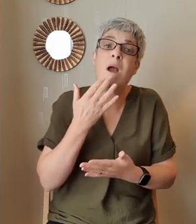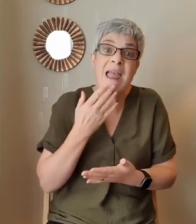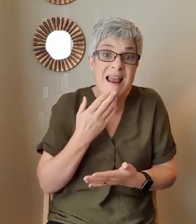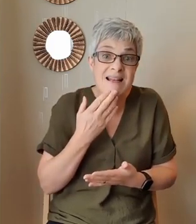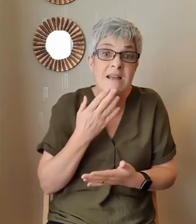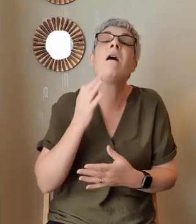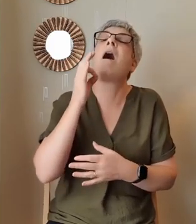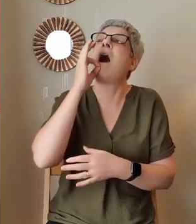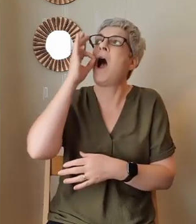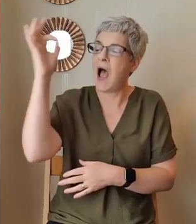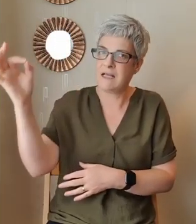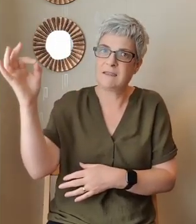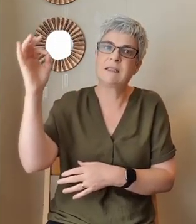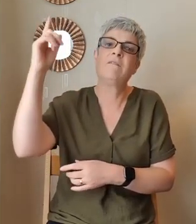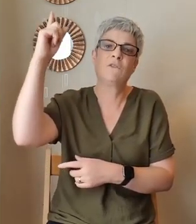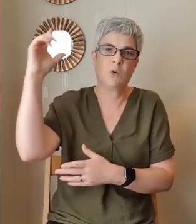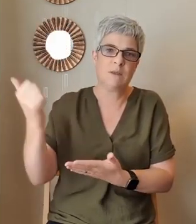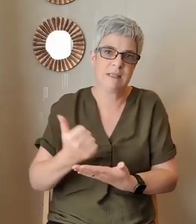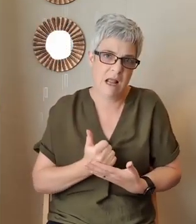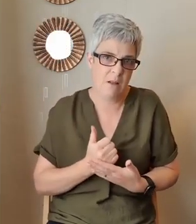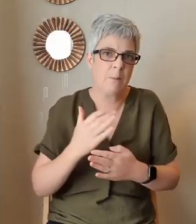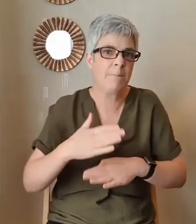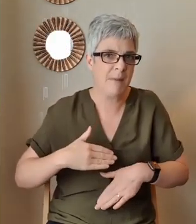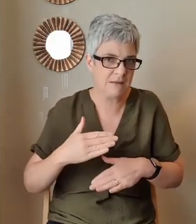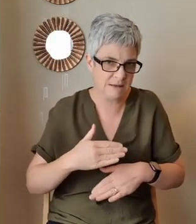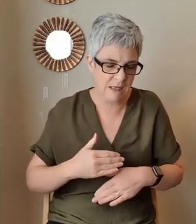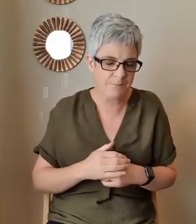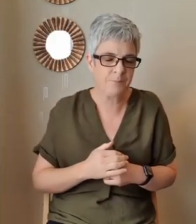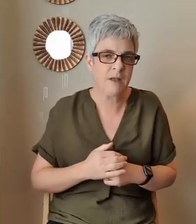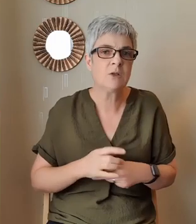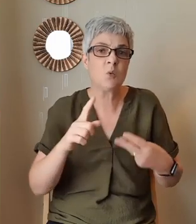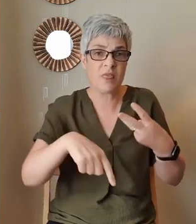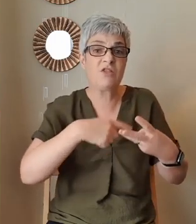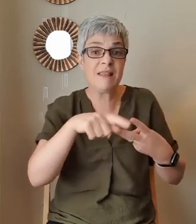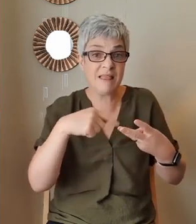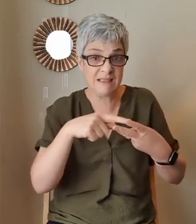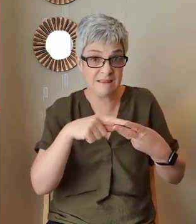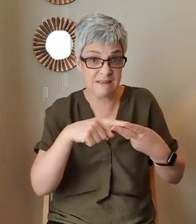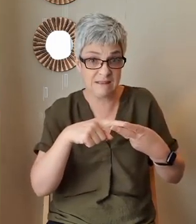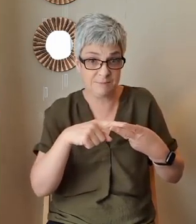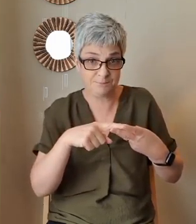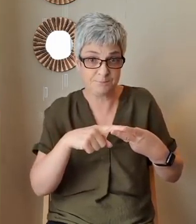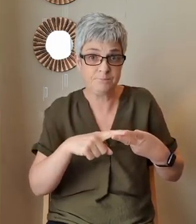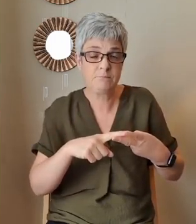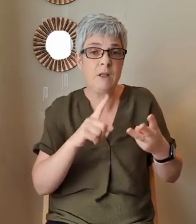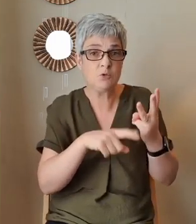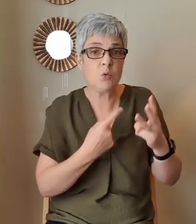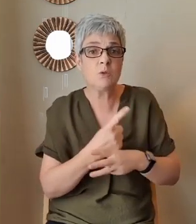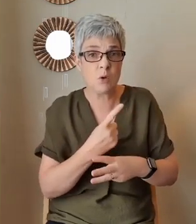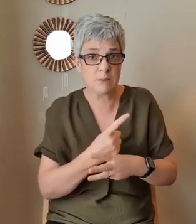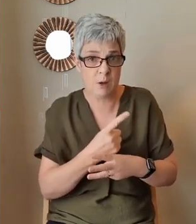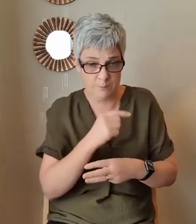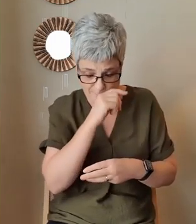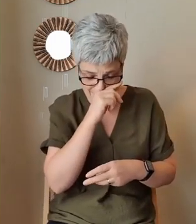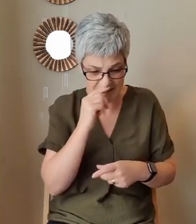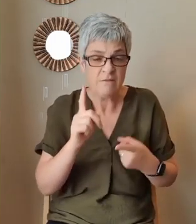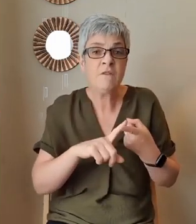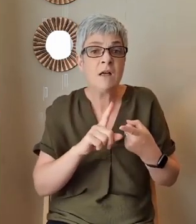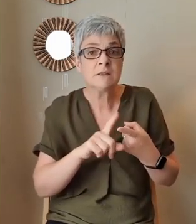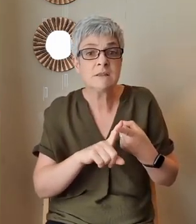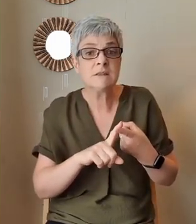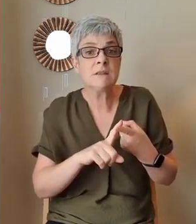God. And we need to see at least three things that Jonas mentions in his prayer. Firstly, our